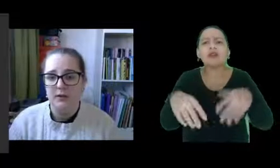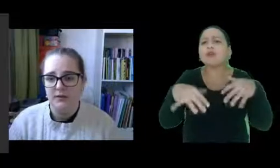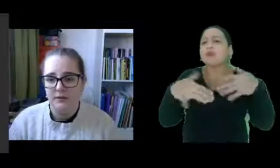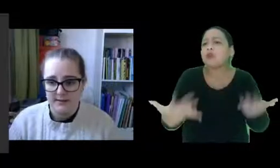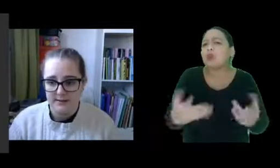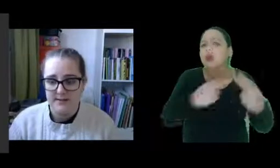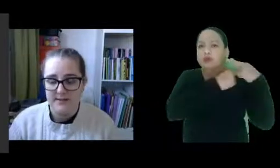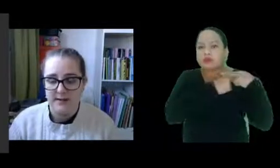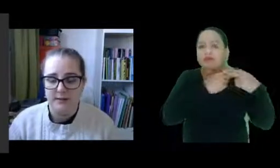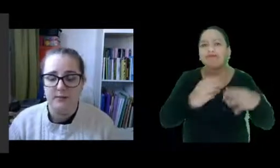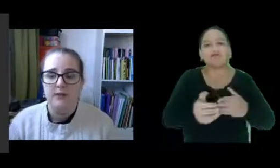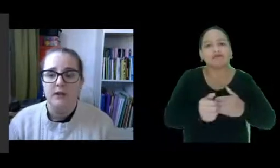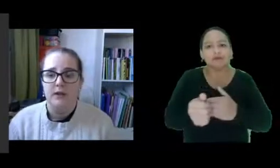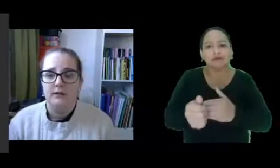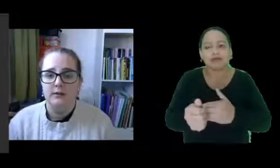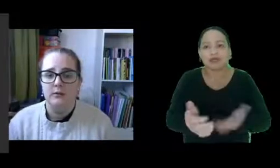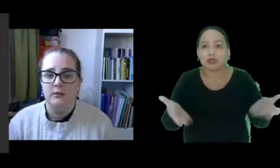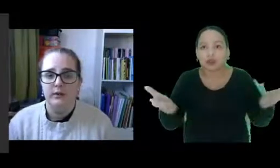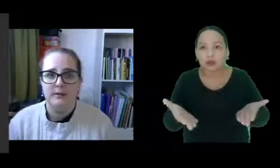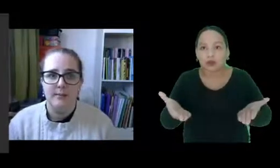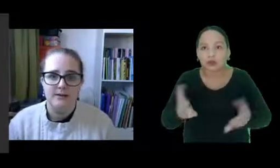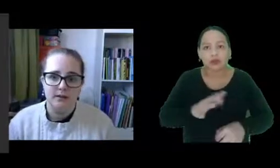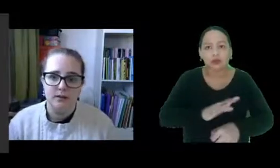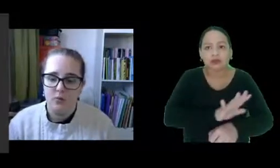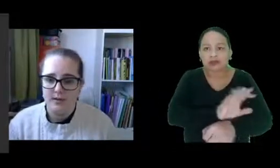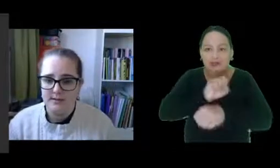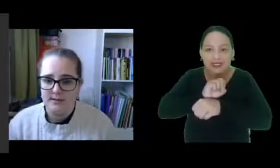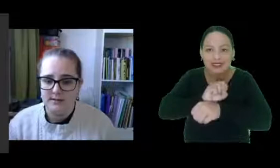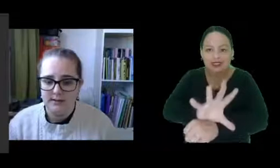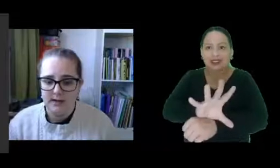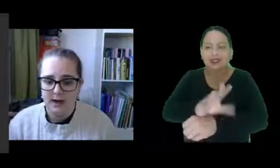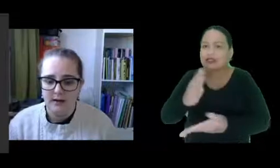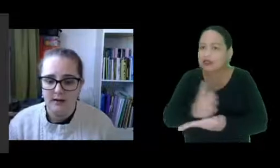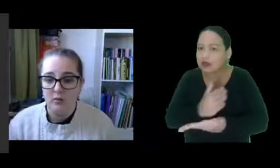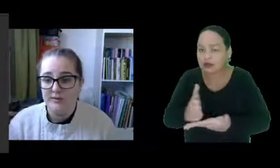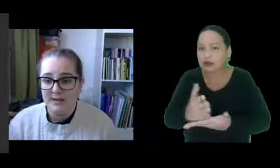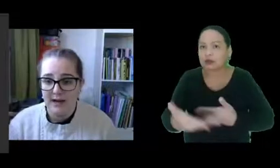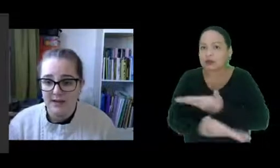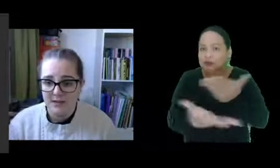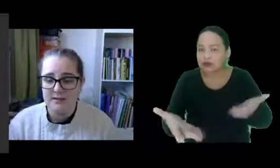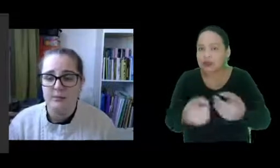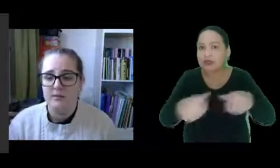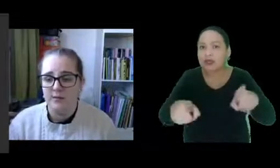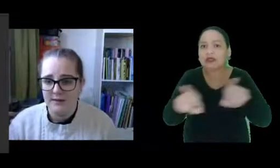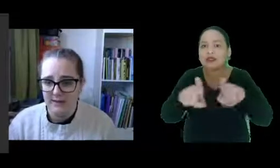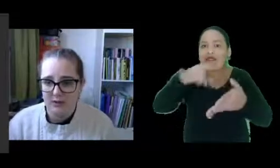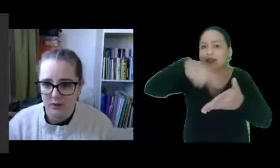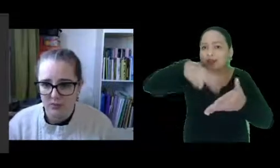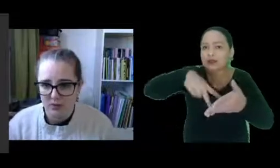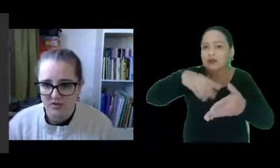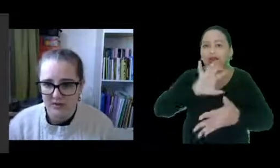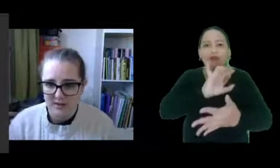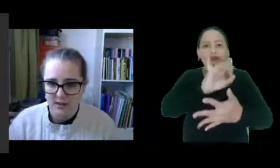interpreter guide is and what he does. Then I'm going to show some slides and read what is written on each